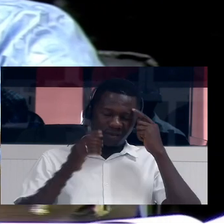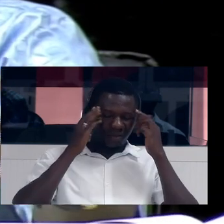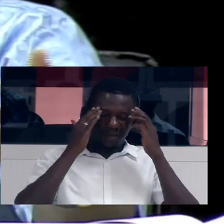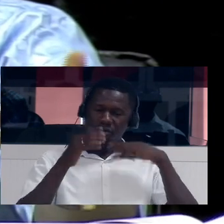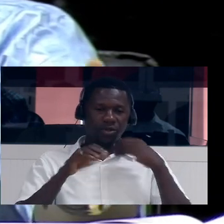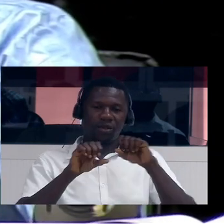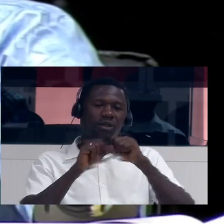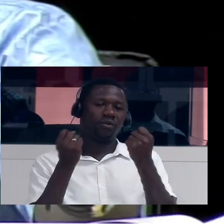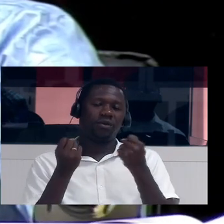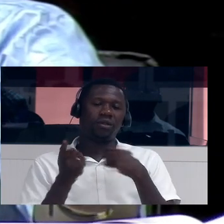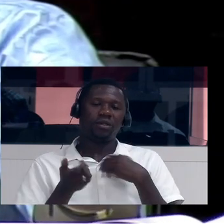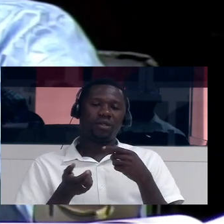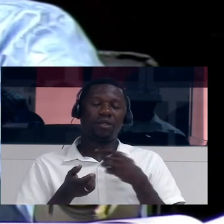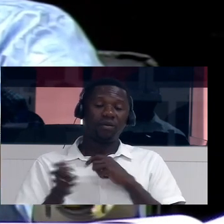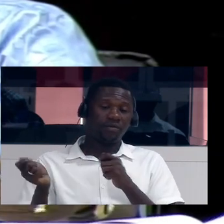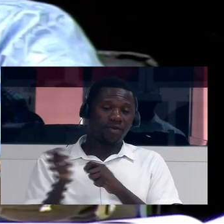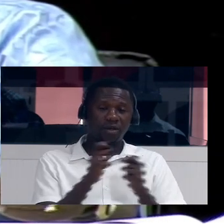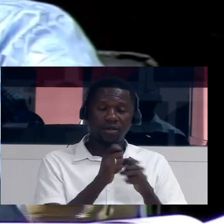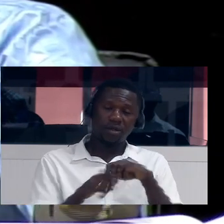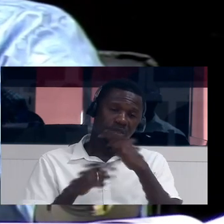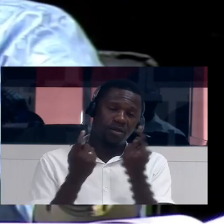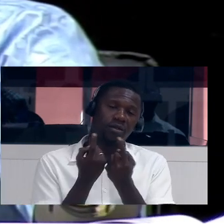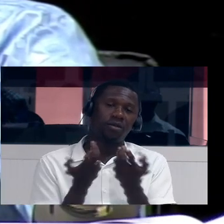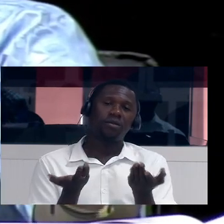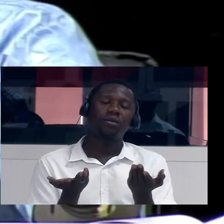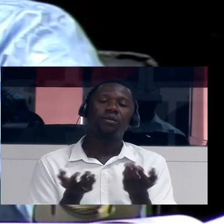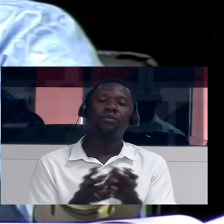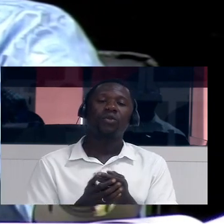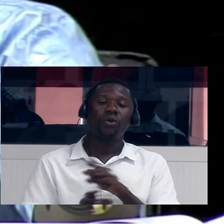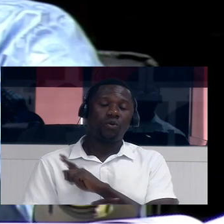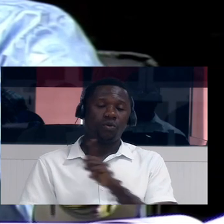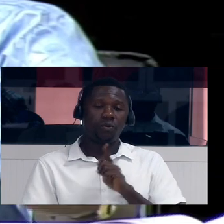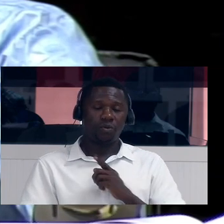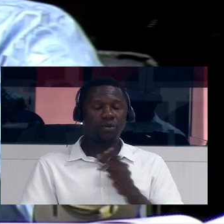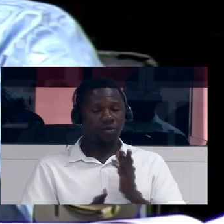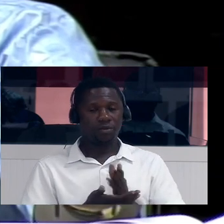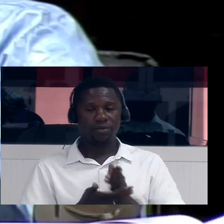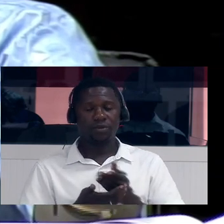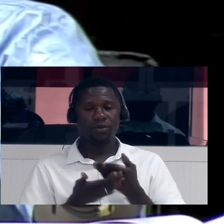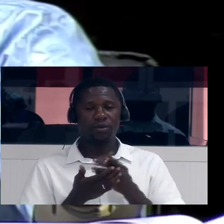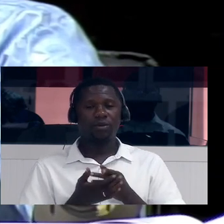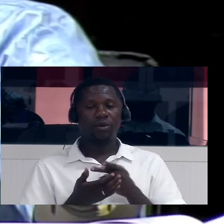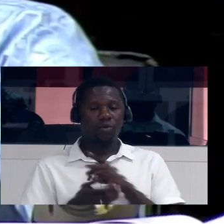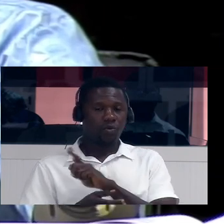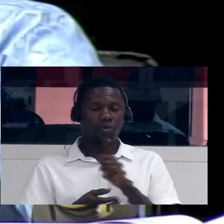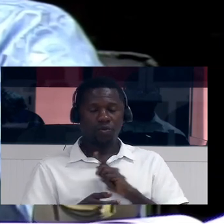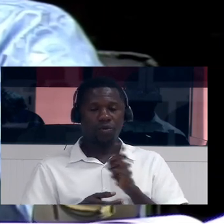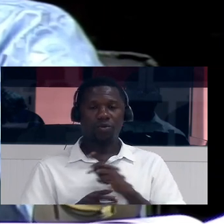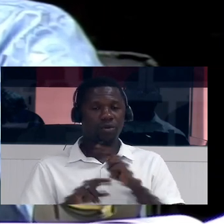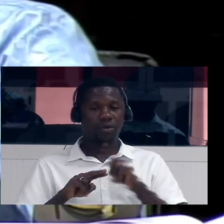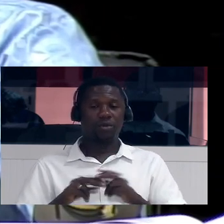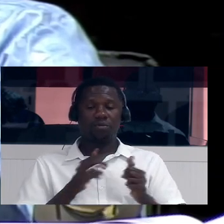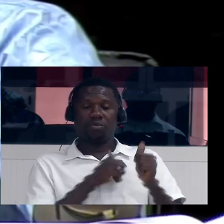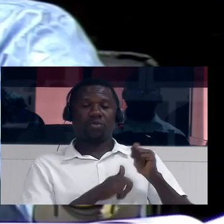caused to fire station and equipment. We assured them that we will not sit